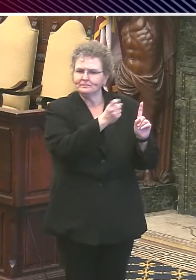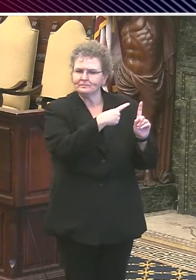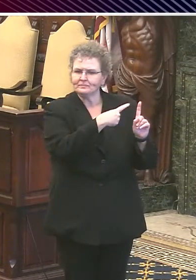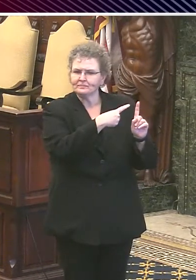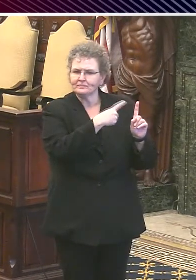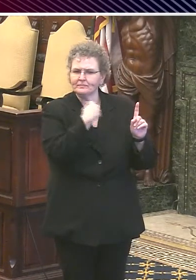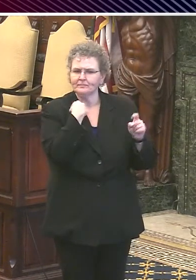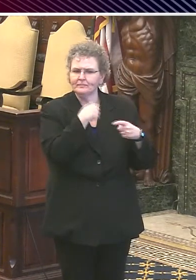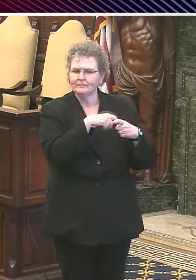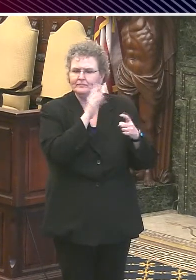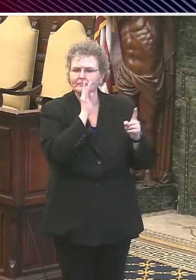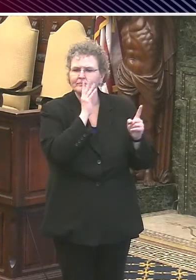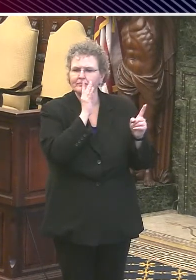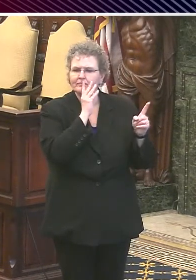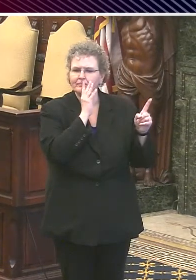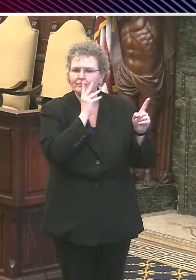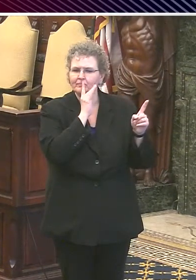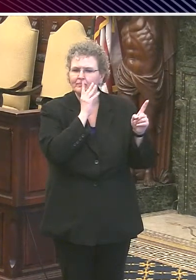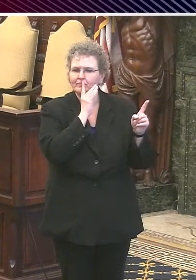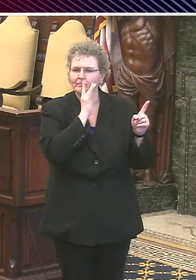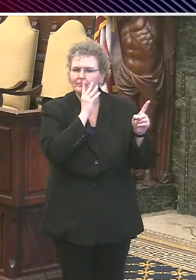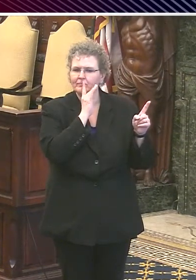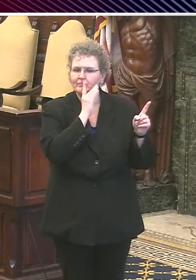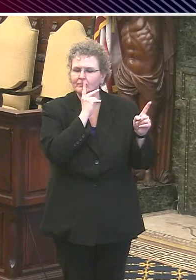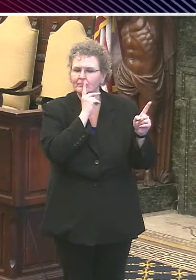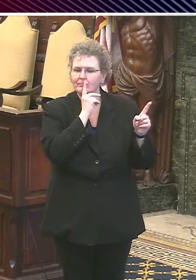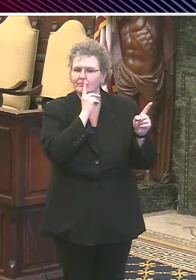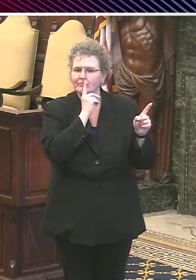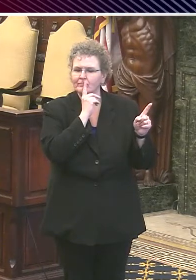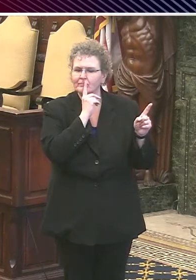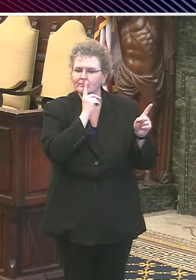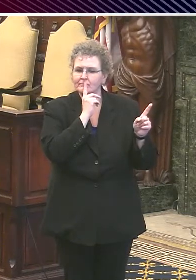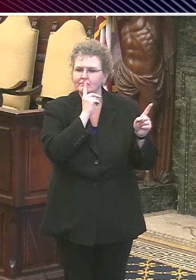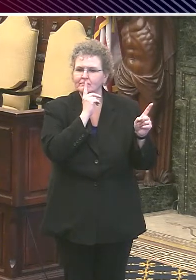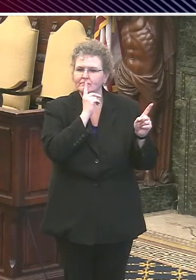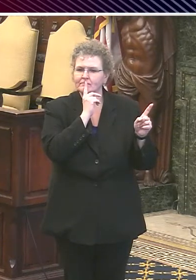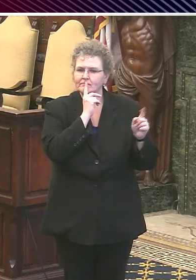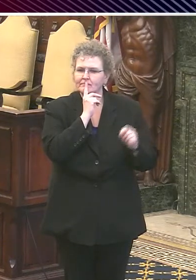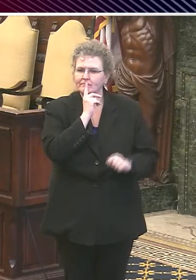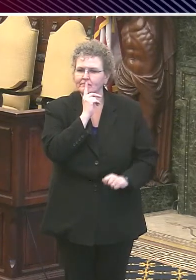o para el doctor Farley, idealmente. ¿A quién se la diriges?